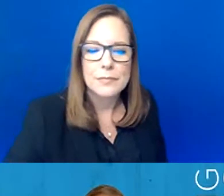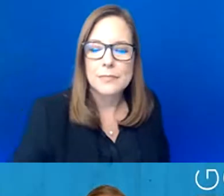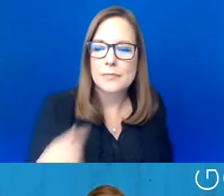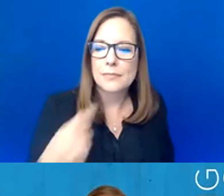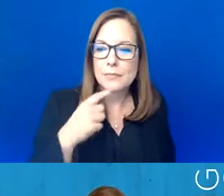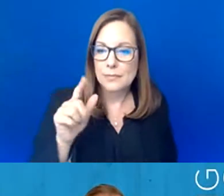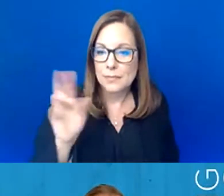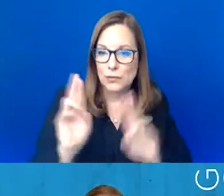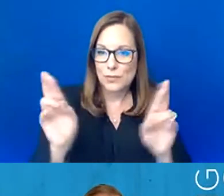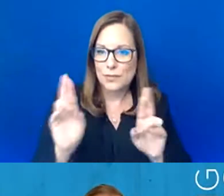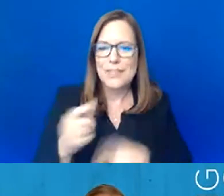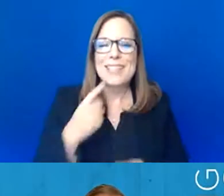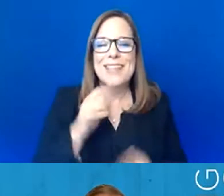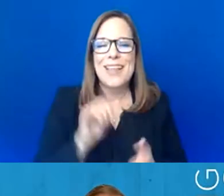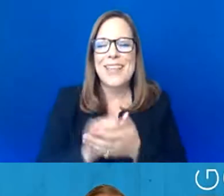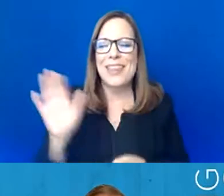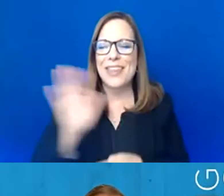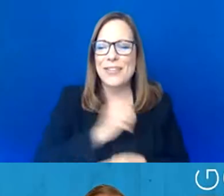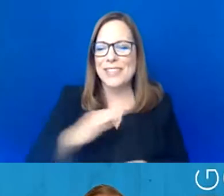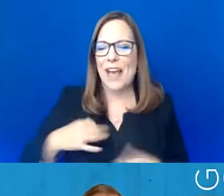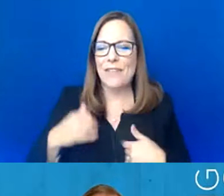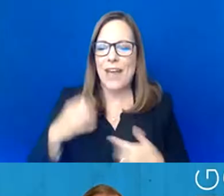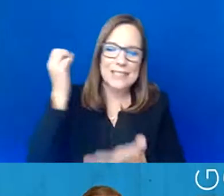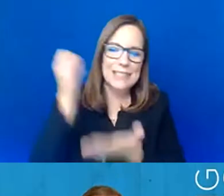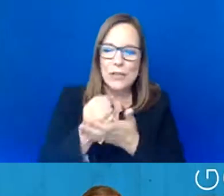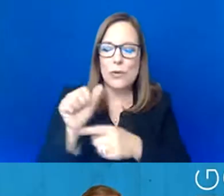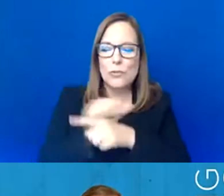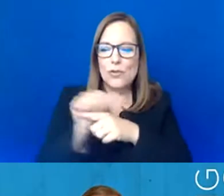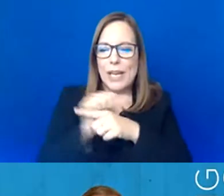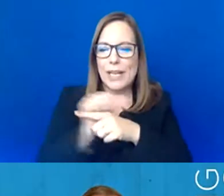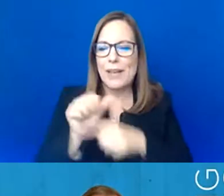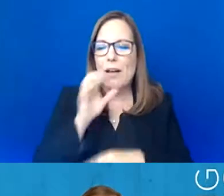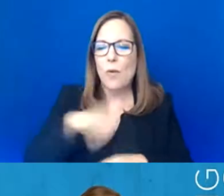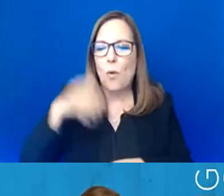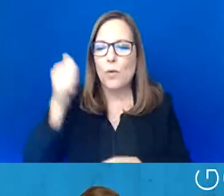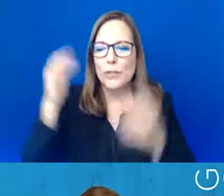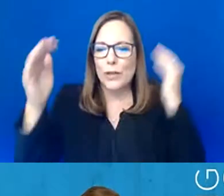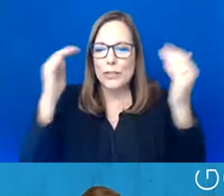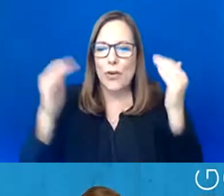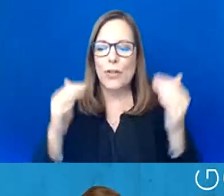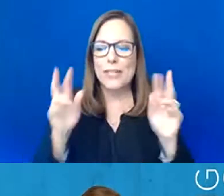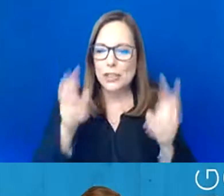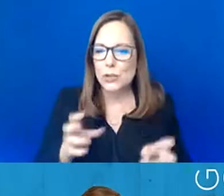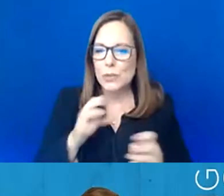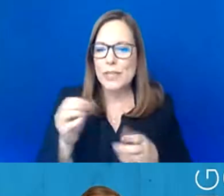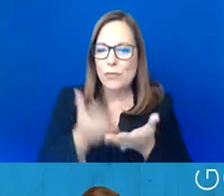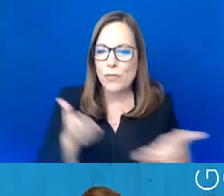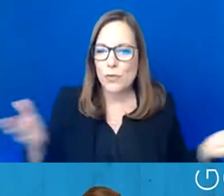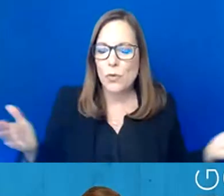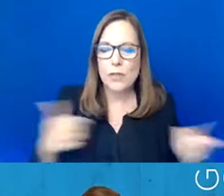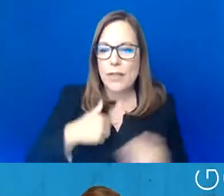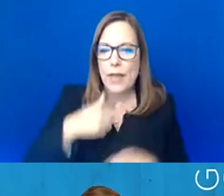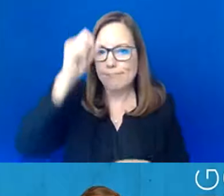managers had zero training on older adult issues and resources. And so we dug